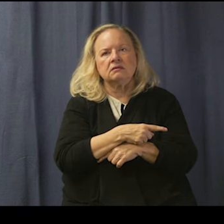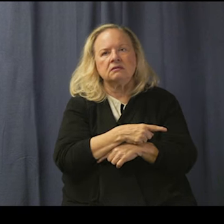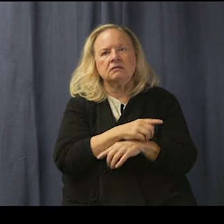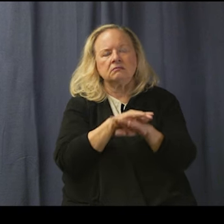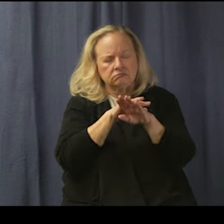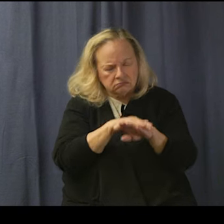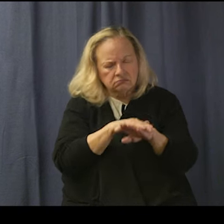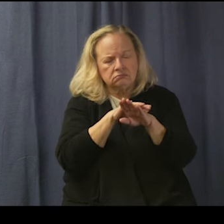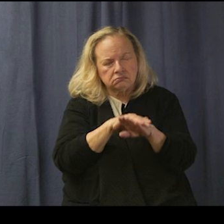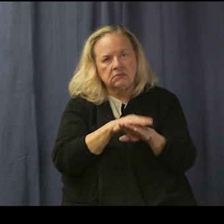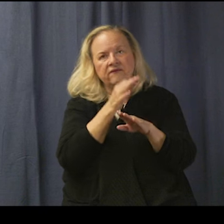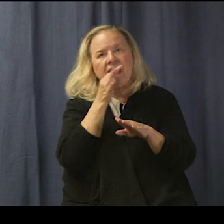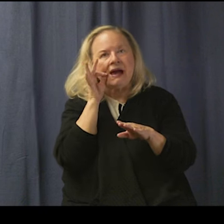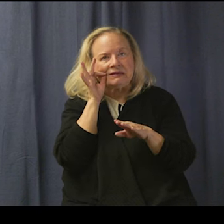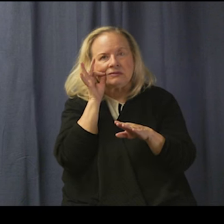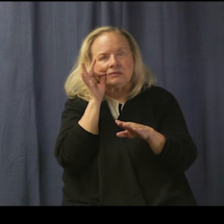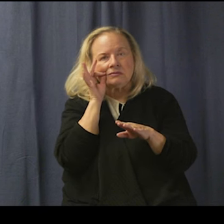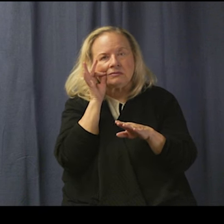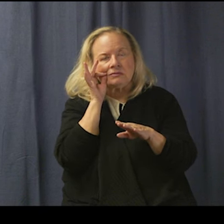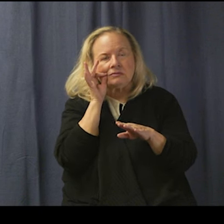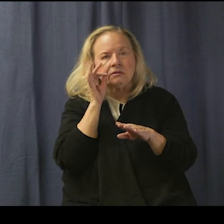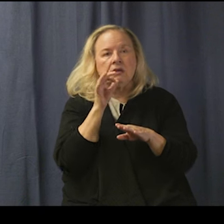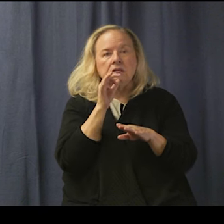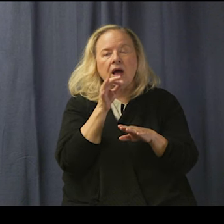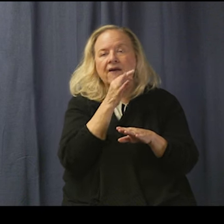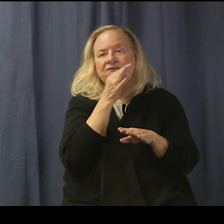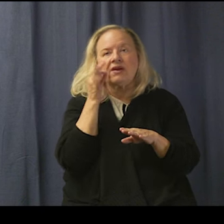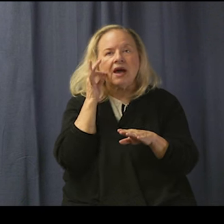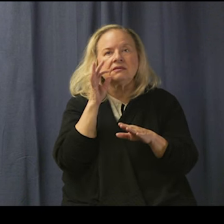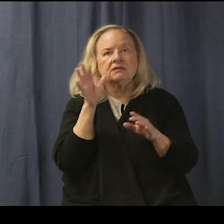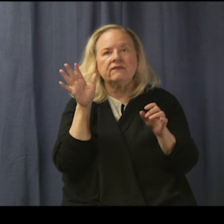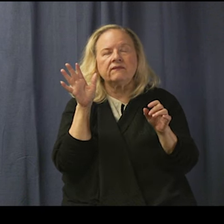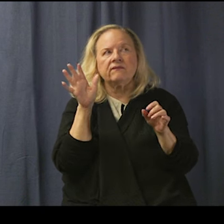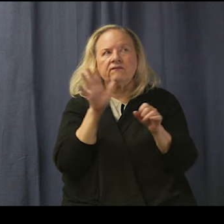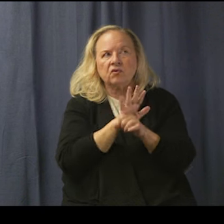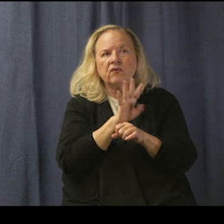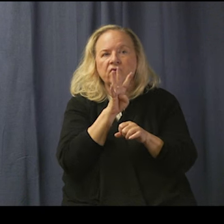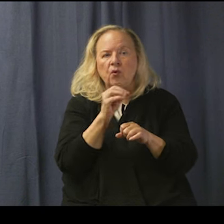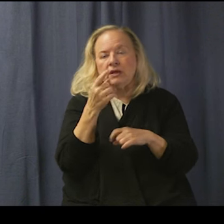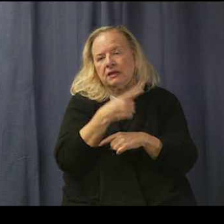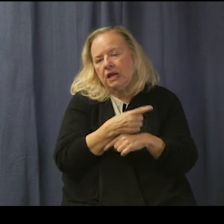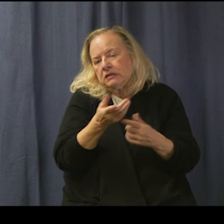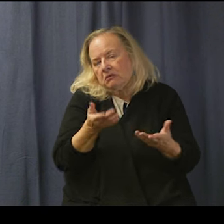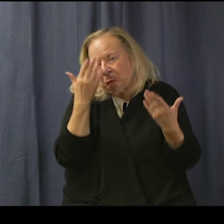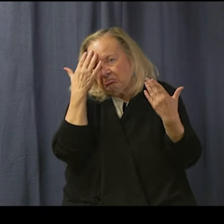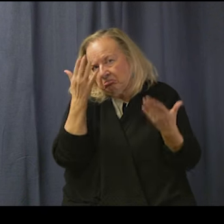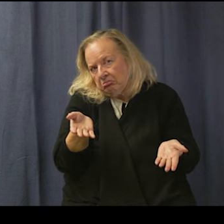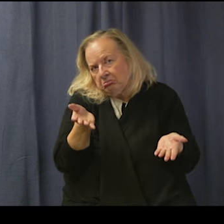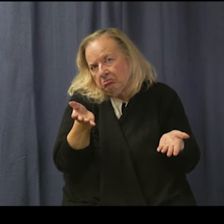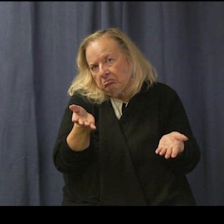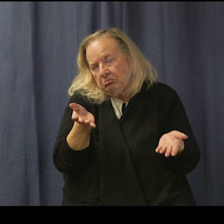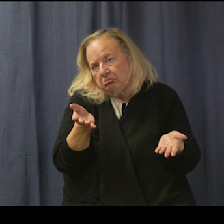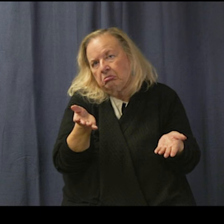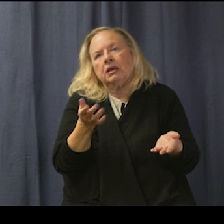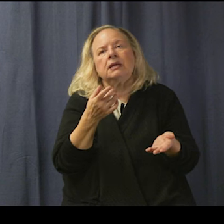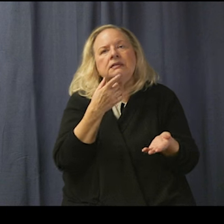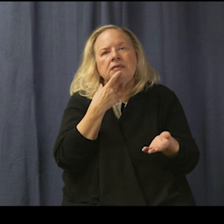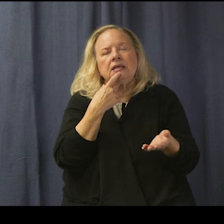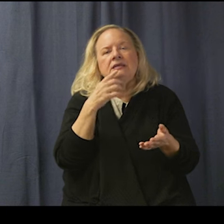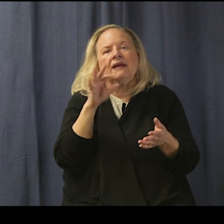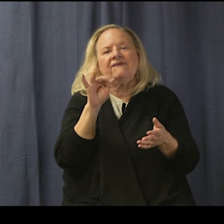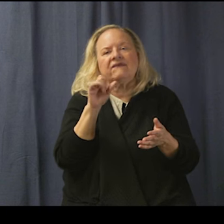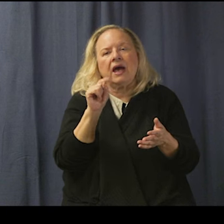Lord 40 days, and he fasts. It doesn't say he fasts the 40 days here. We don't know if he fasted. It does say